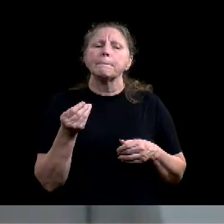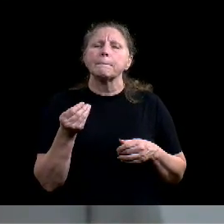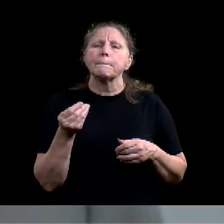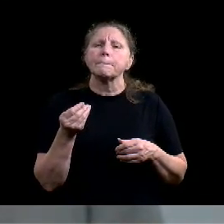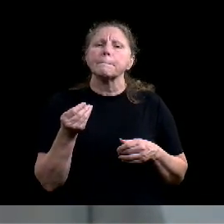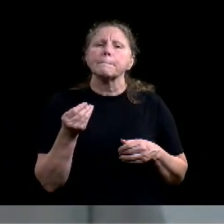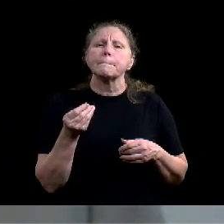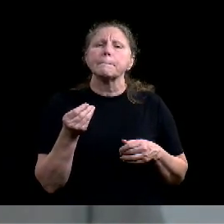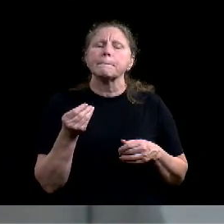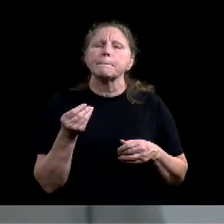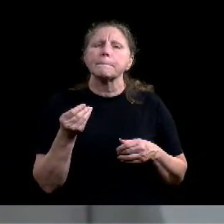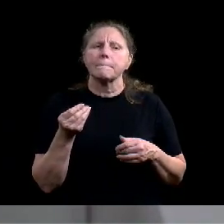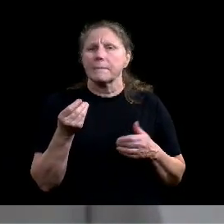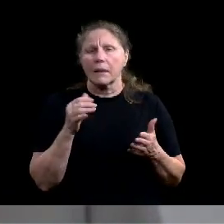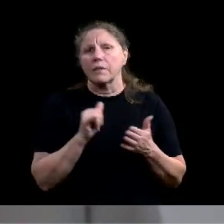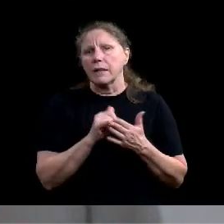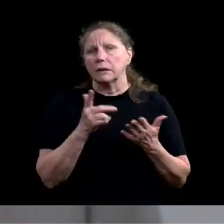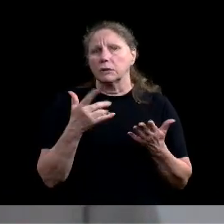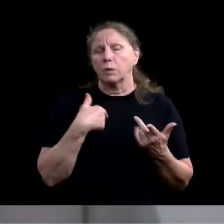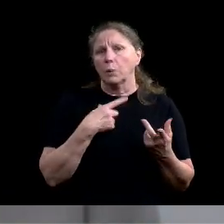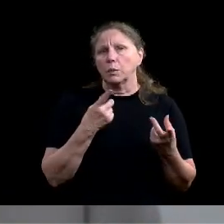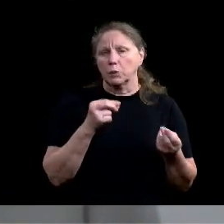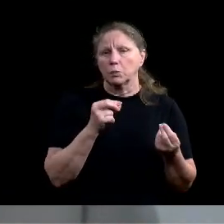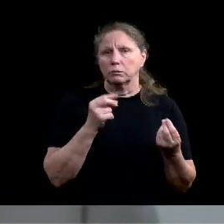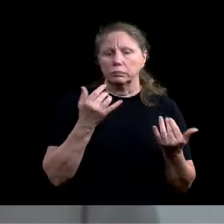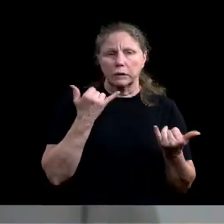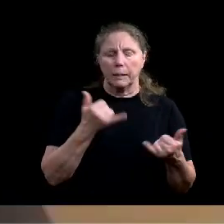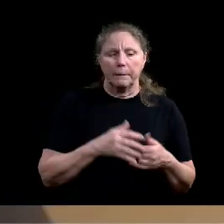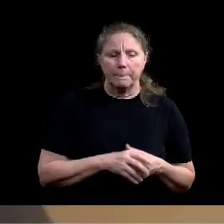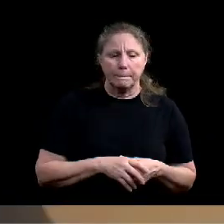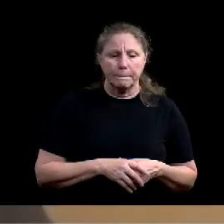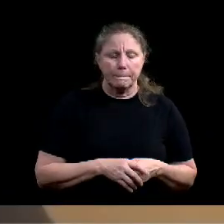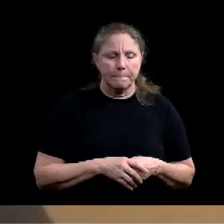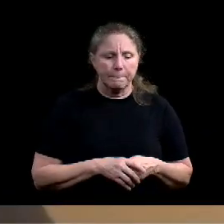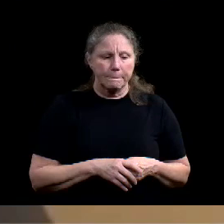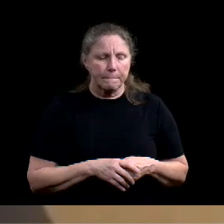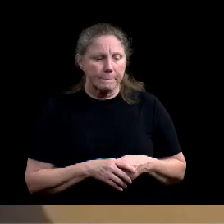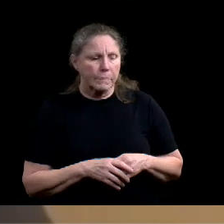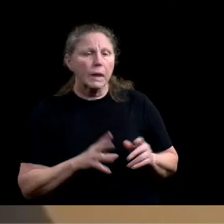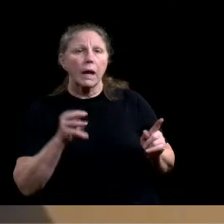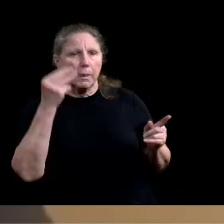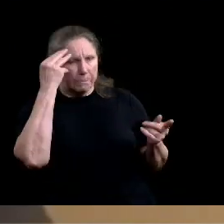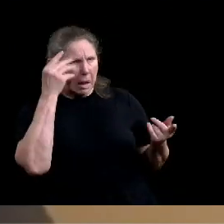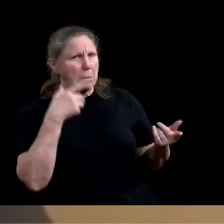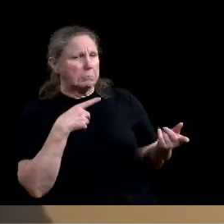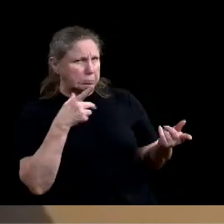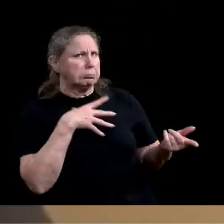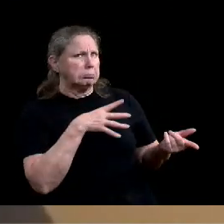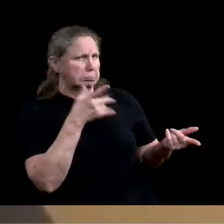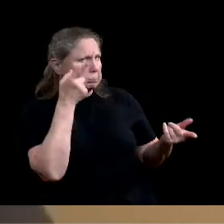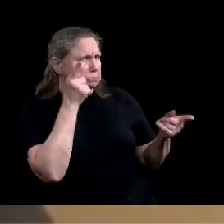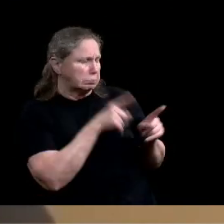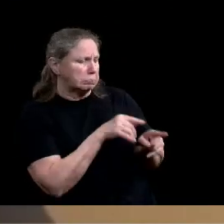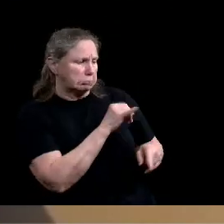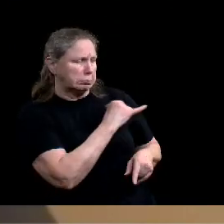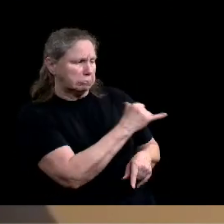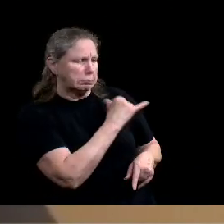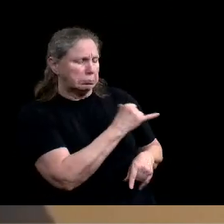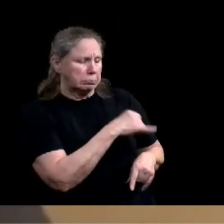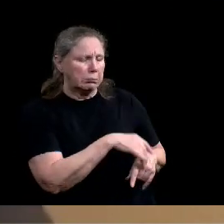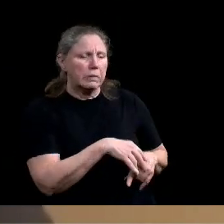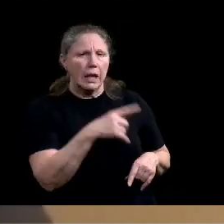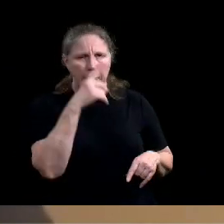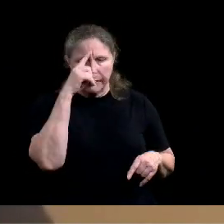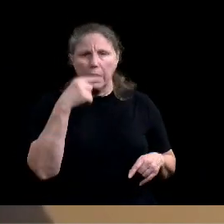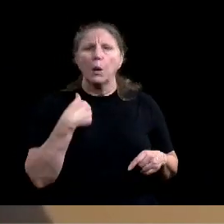now. I agree with that, Judge, and I think we're both waiting to see what the governor says on